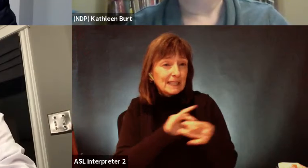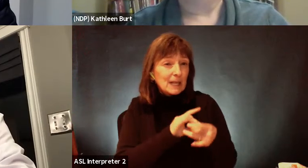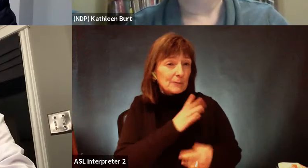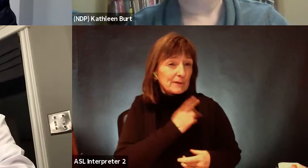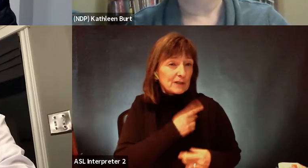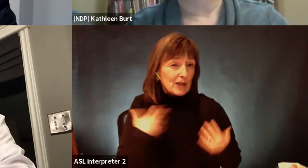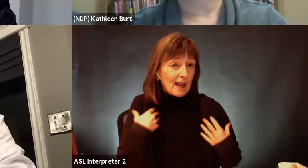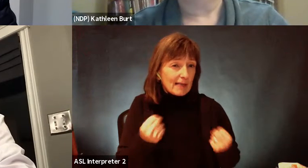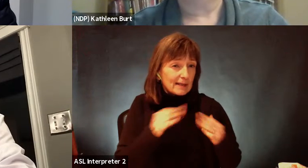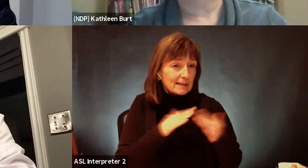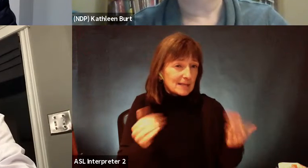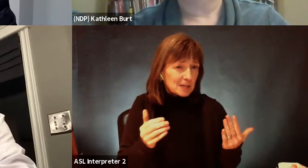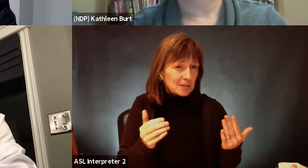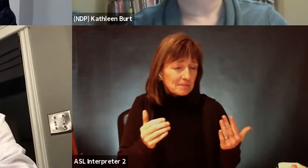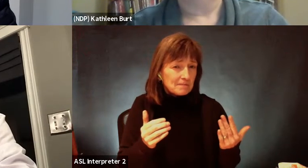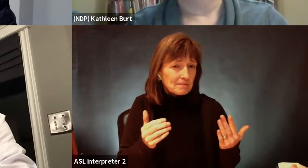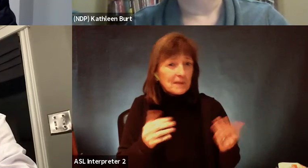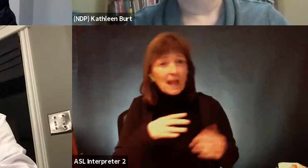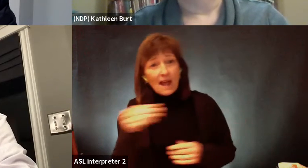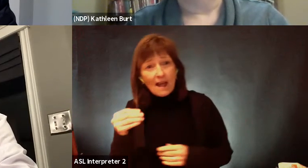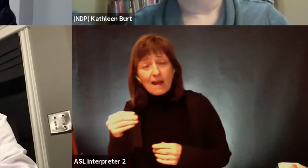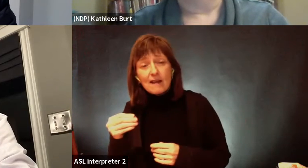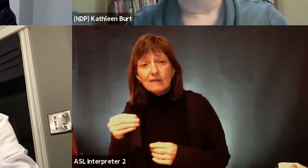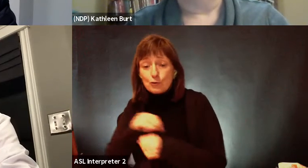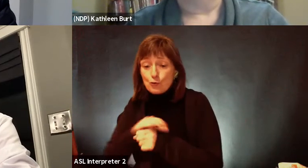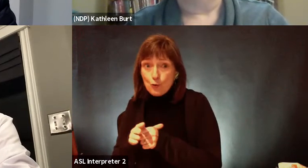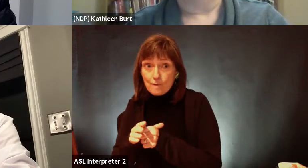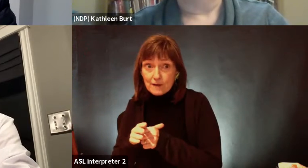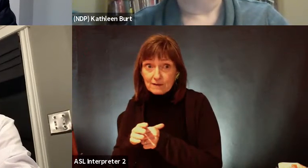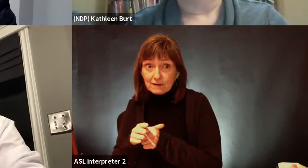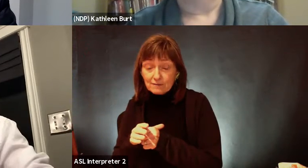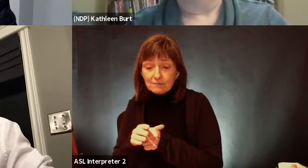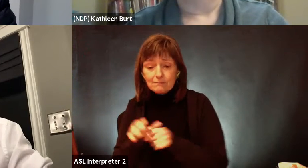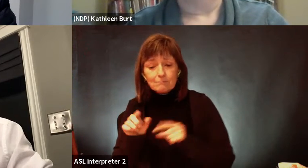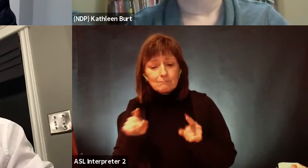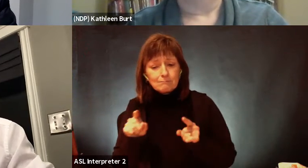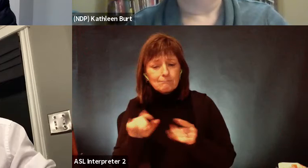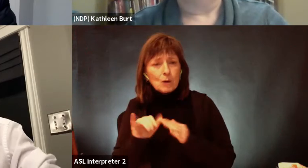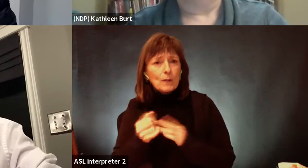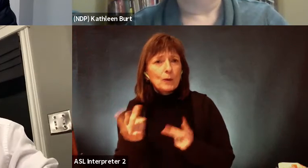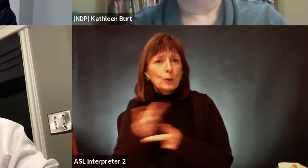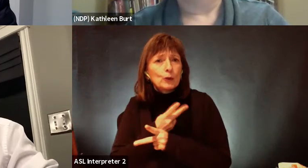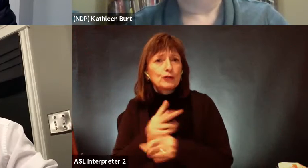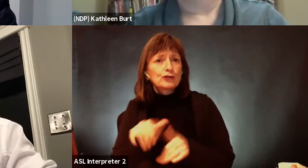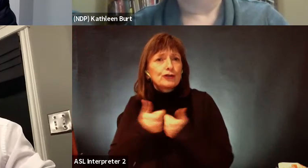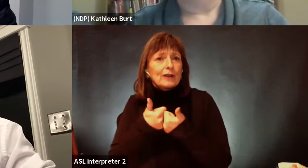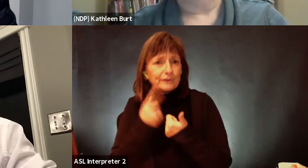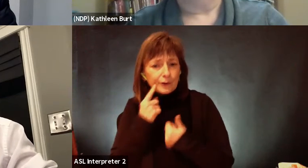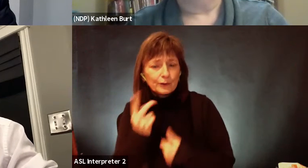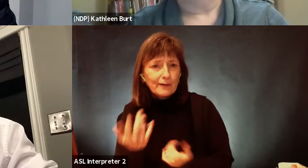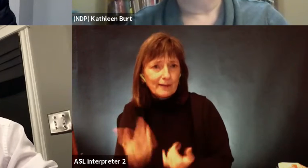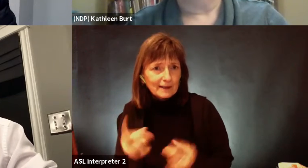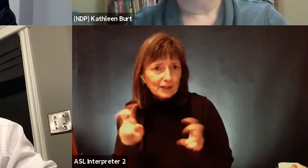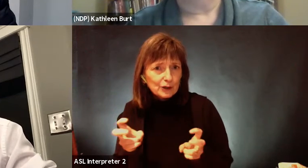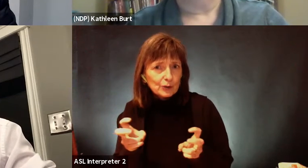COVID-19 pandemic, and how will you, as the MHA for your district and as a representative of your political party, work to address these